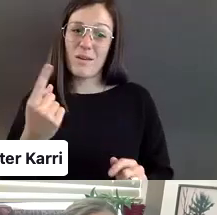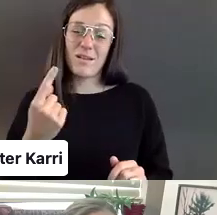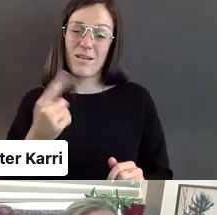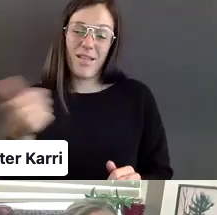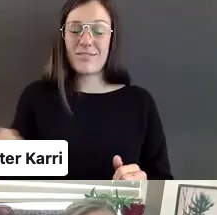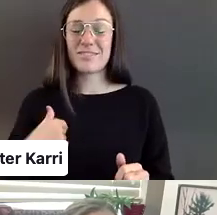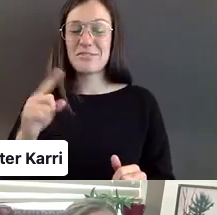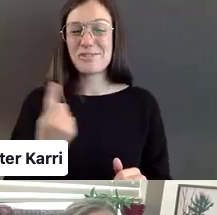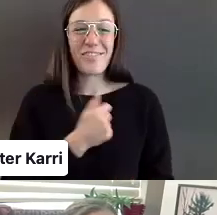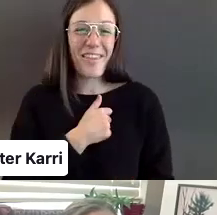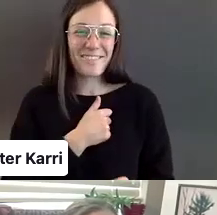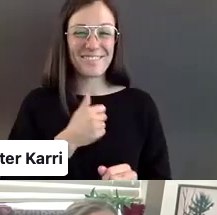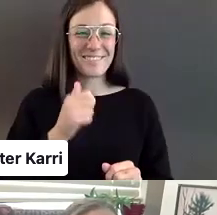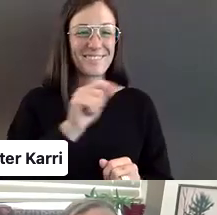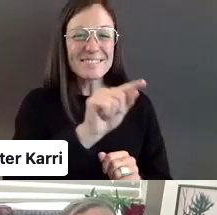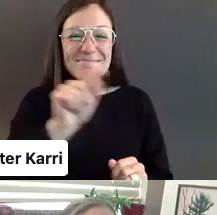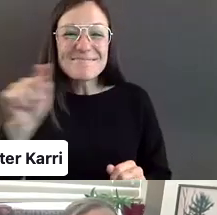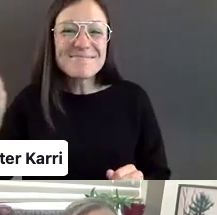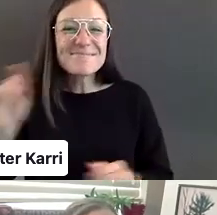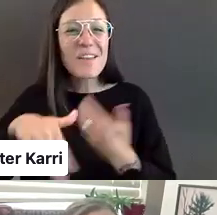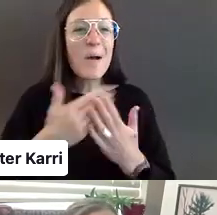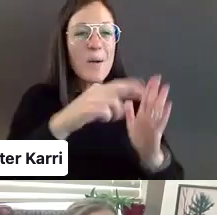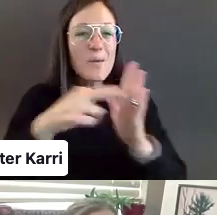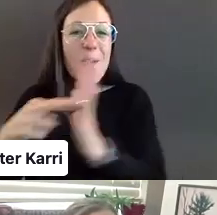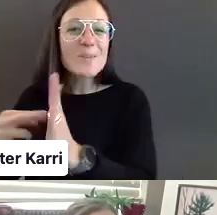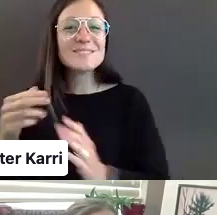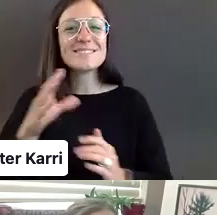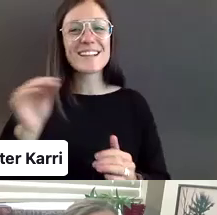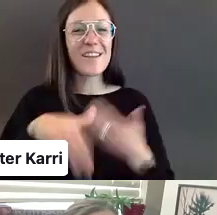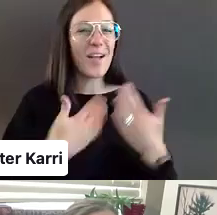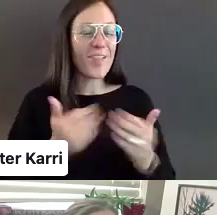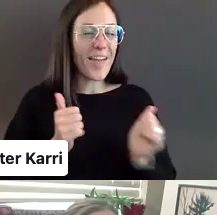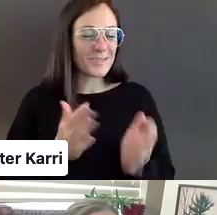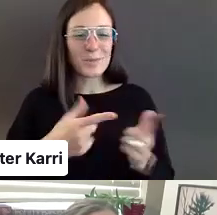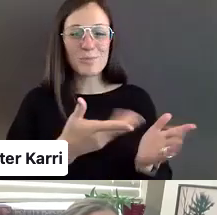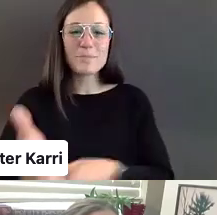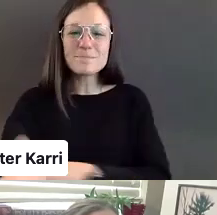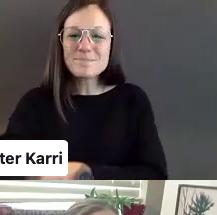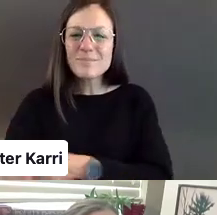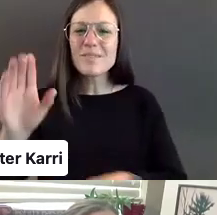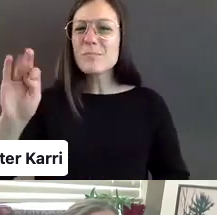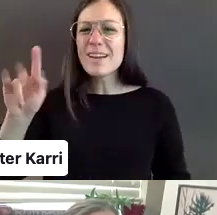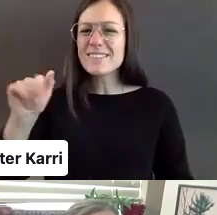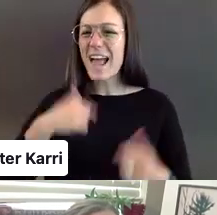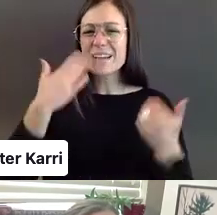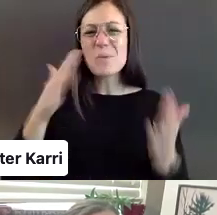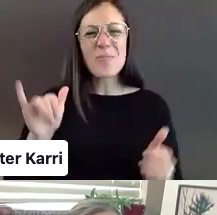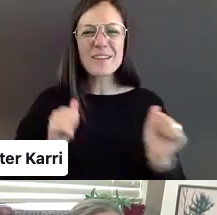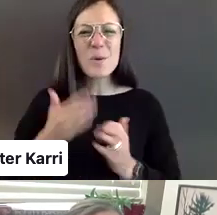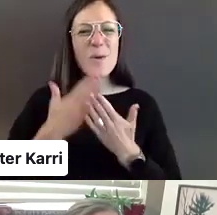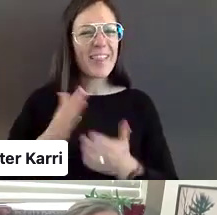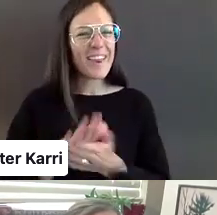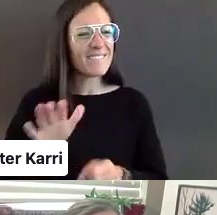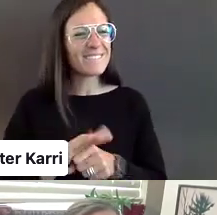love every single person in here, and everything they did with their characters was perfect. I also don't know the show well enough to be